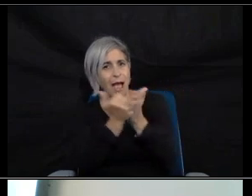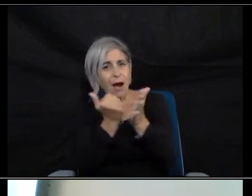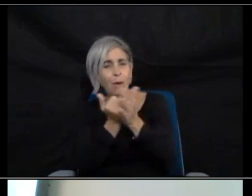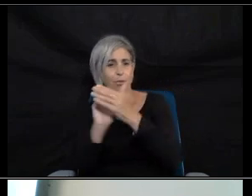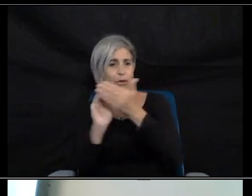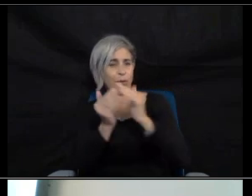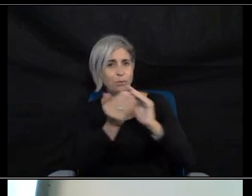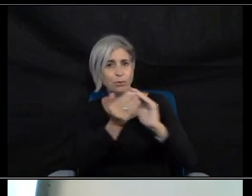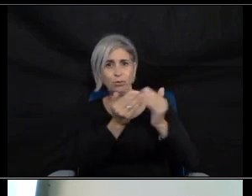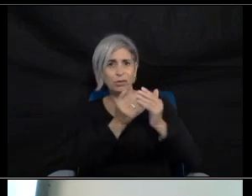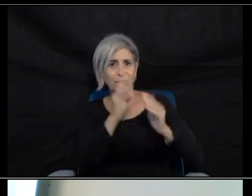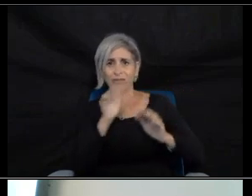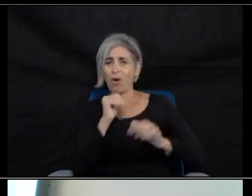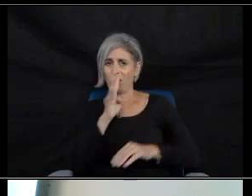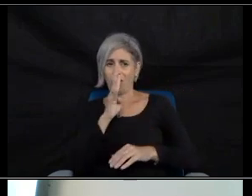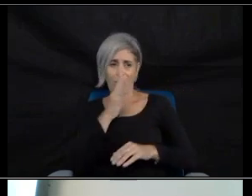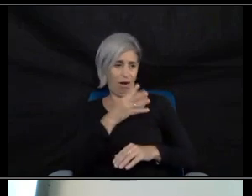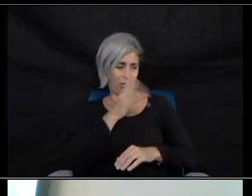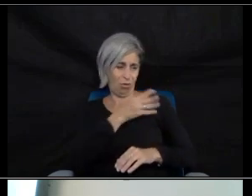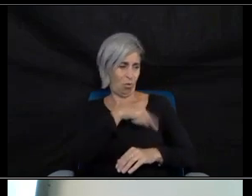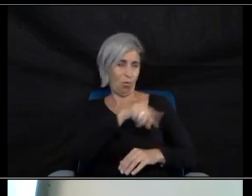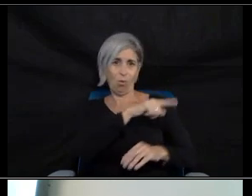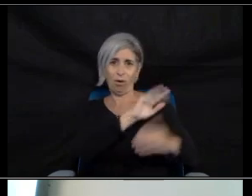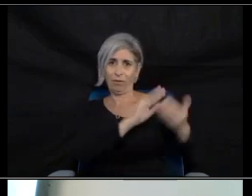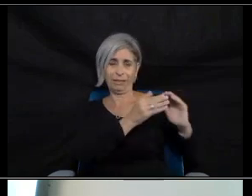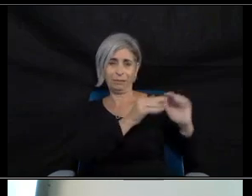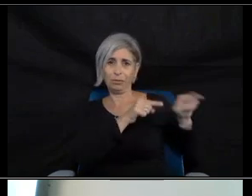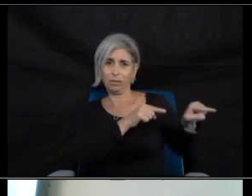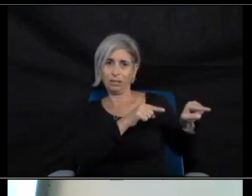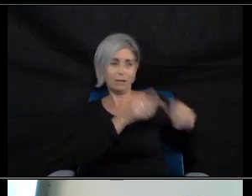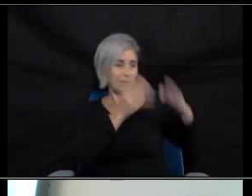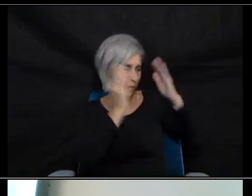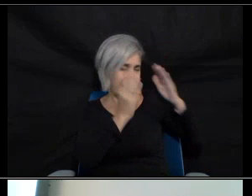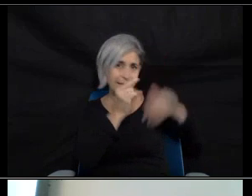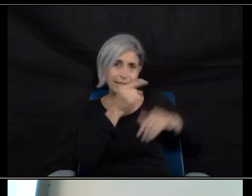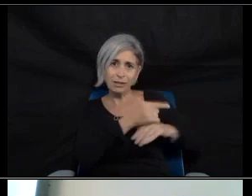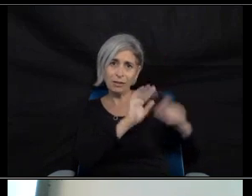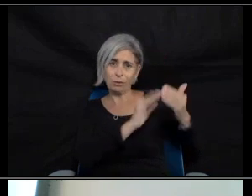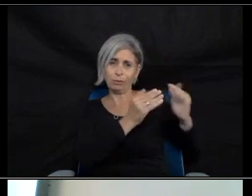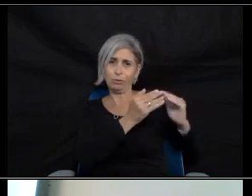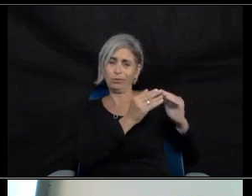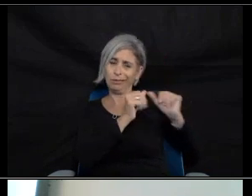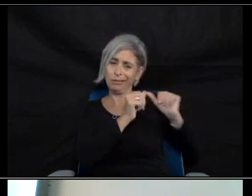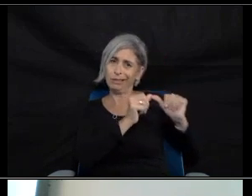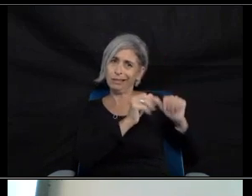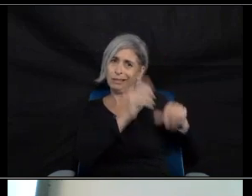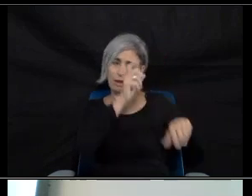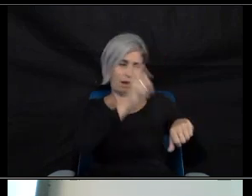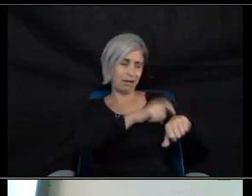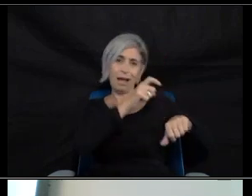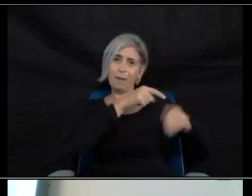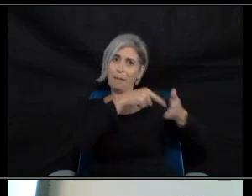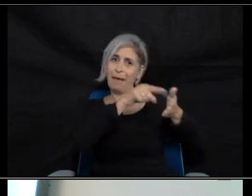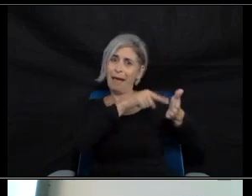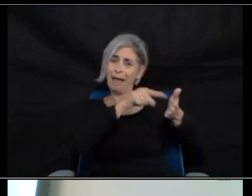the proper attention to those who consistently, on time, pay